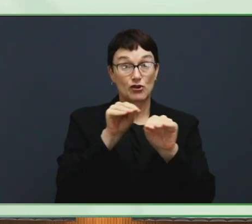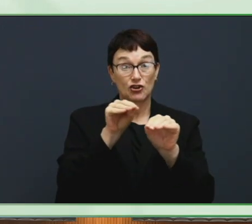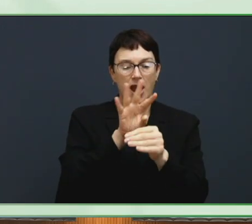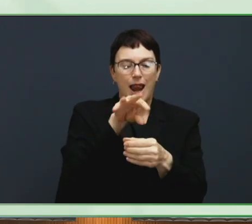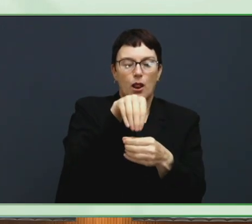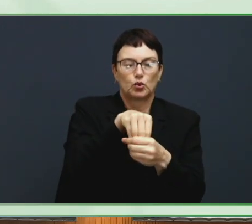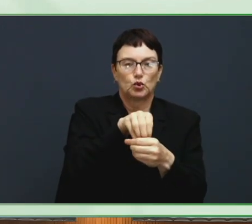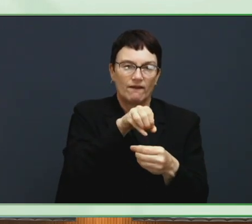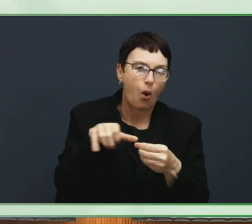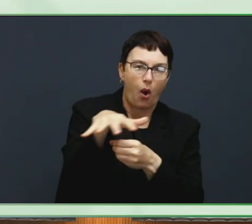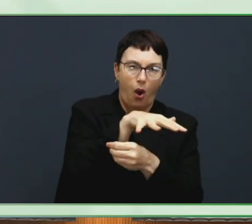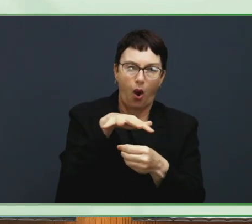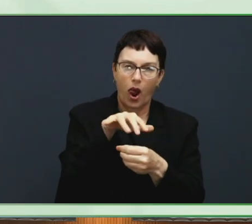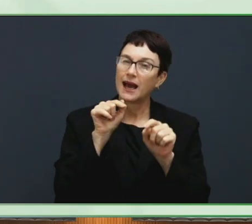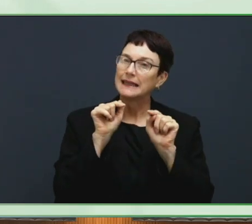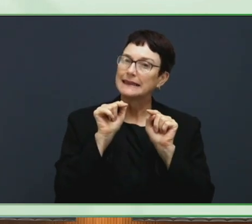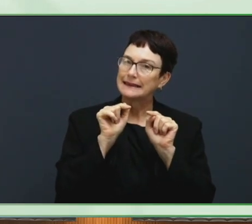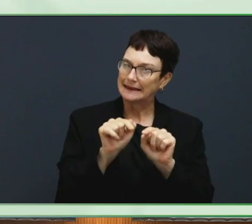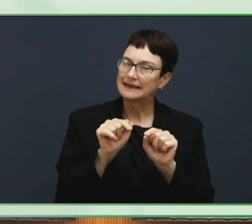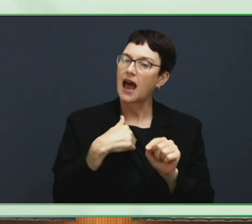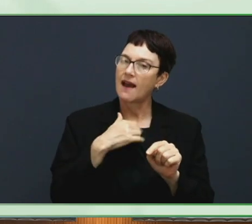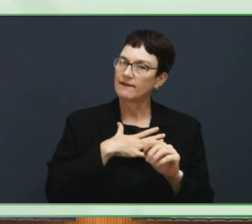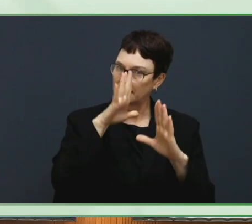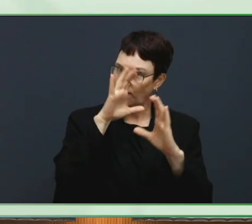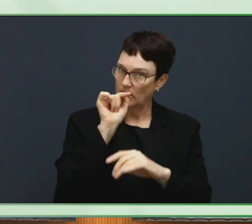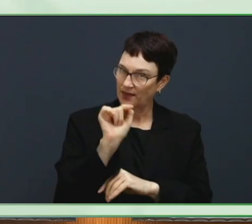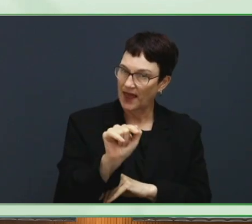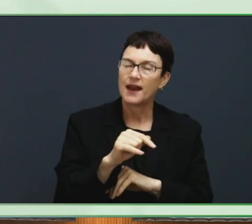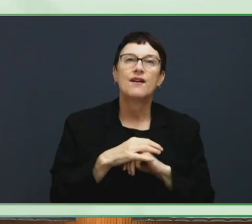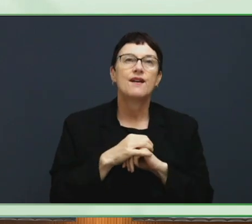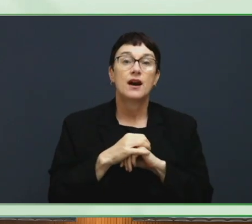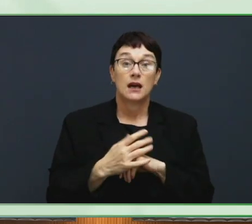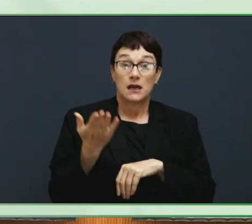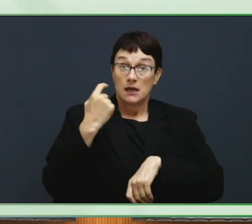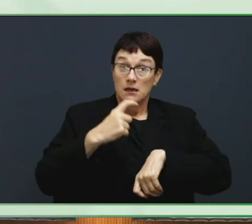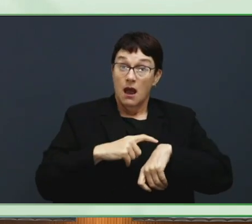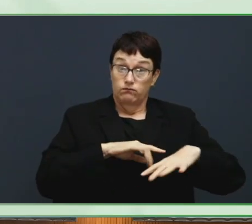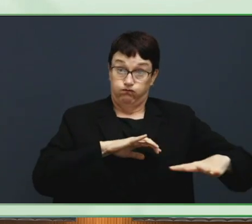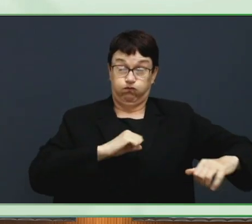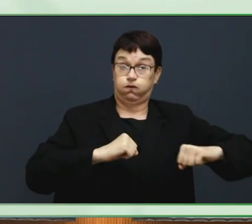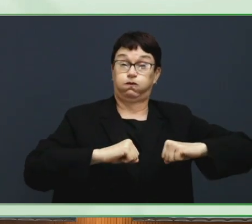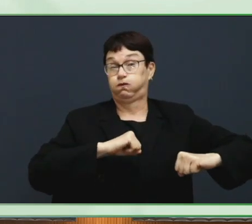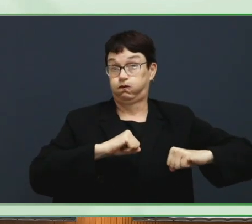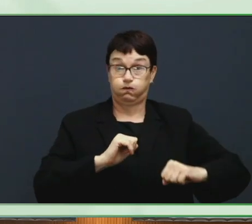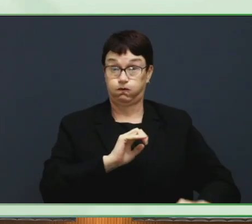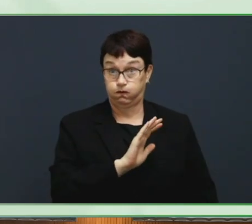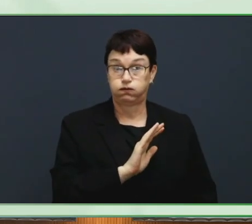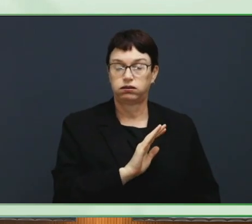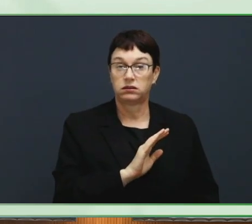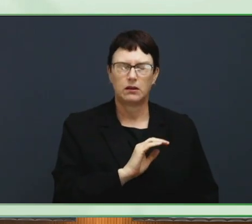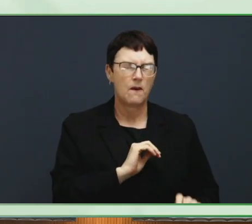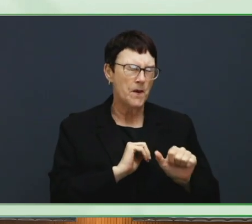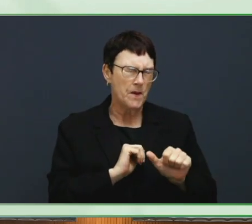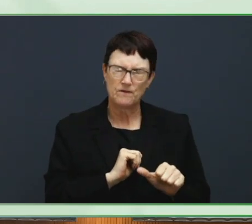When it was the earthquake happening, first of all, we started with humanitarian